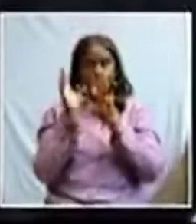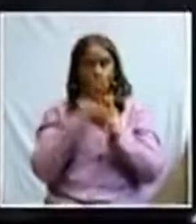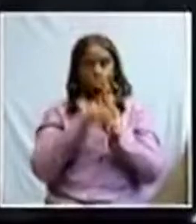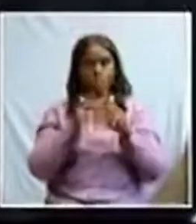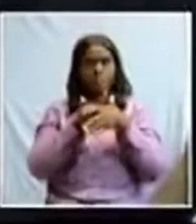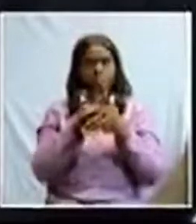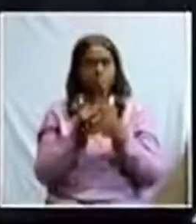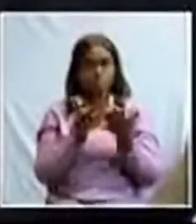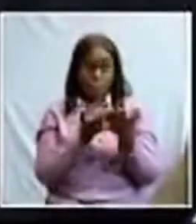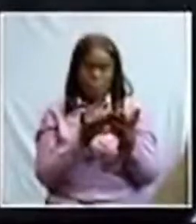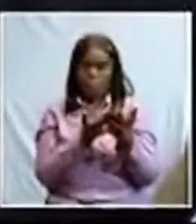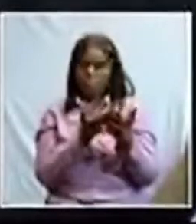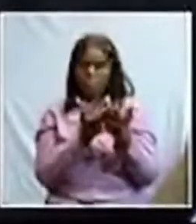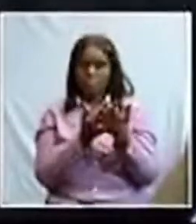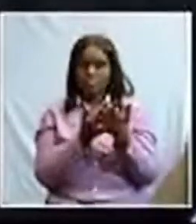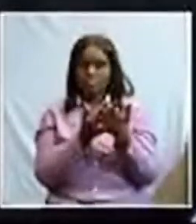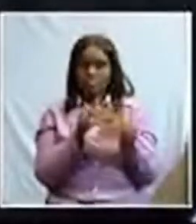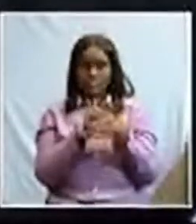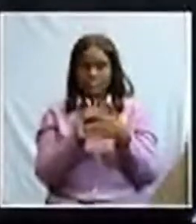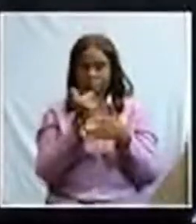how the